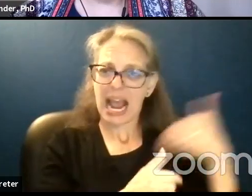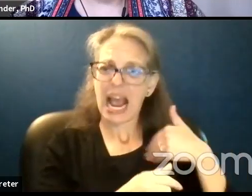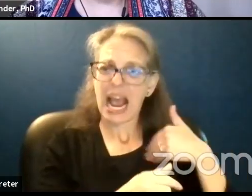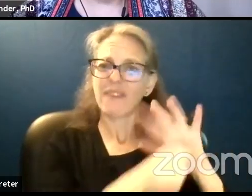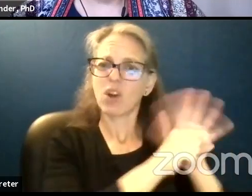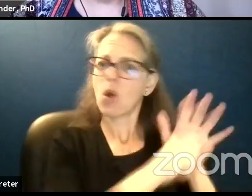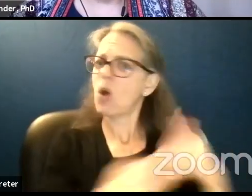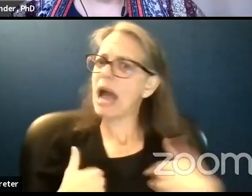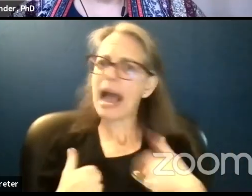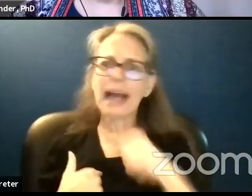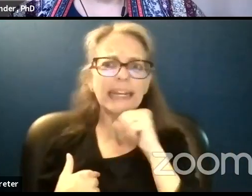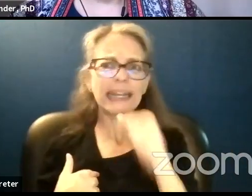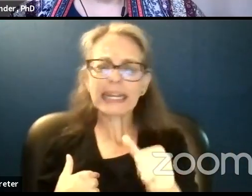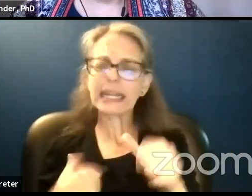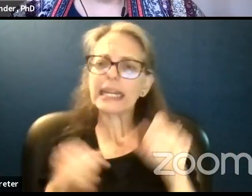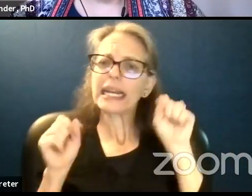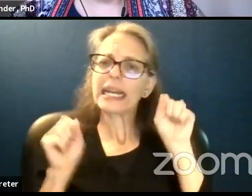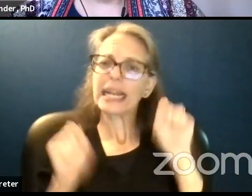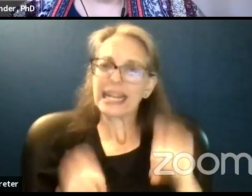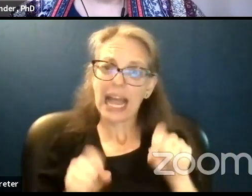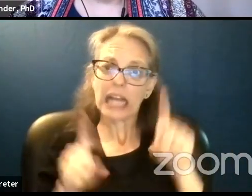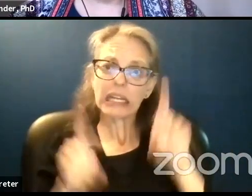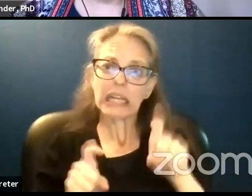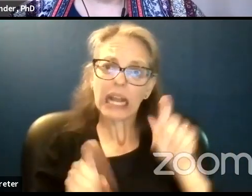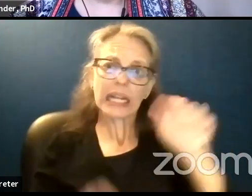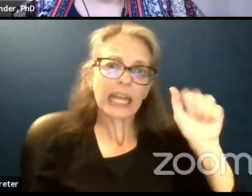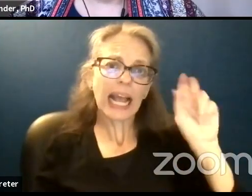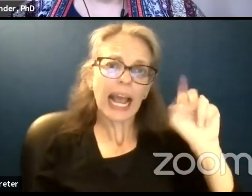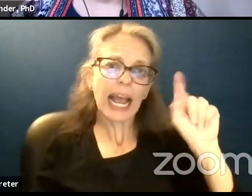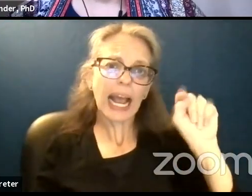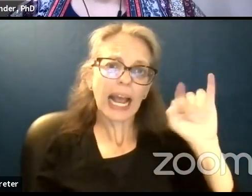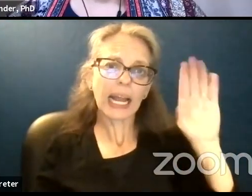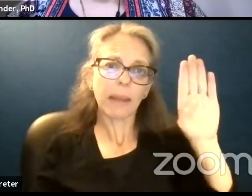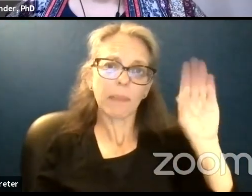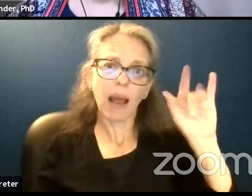for antibodies without drawing my blood?